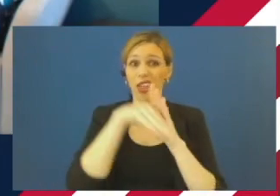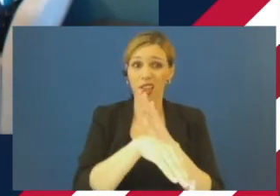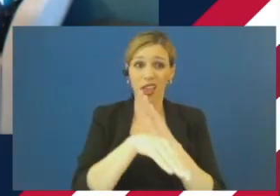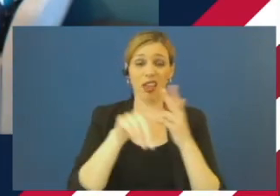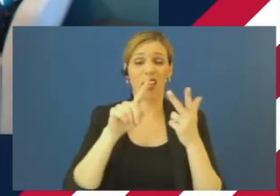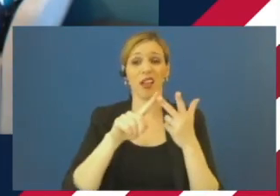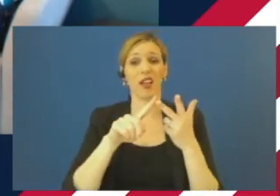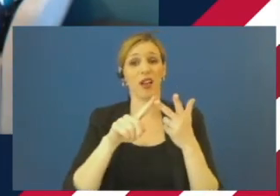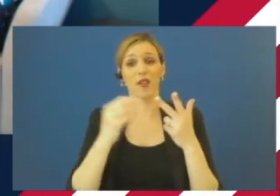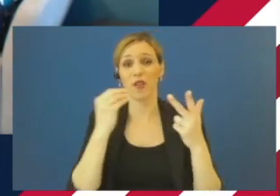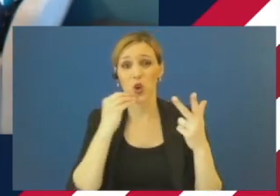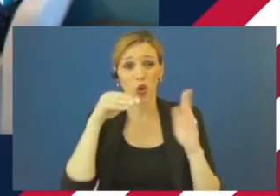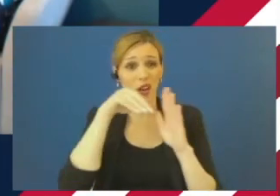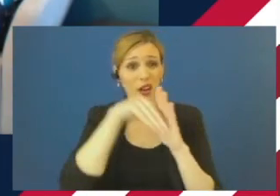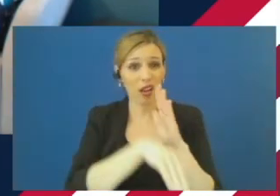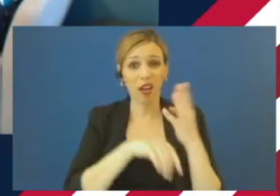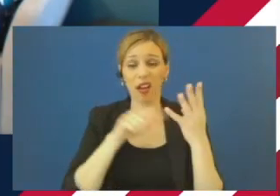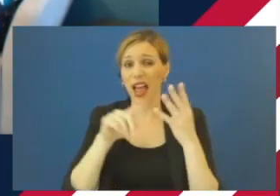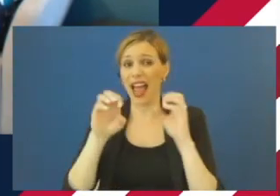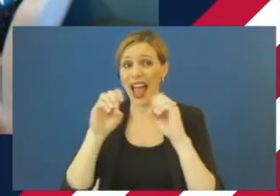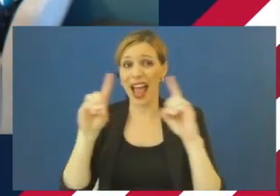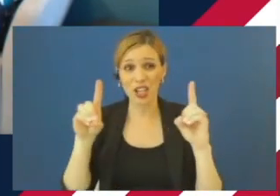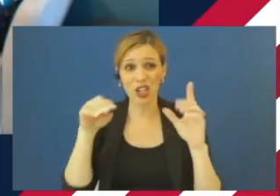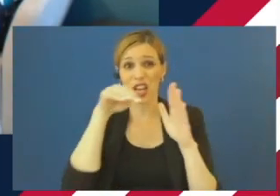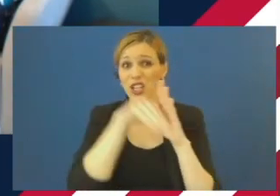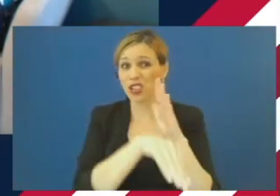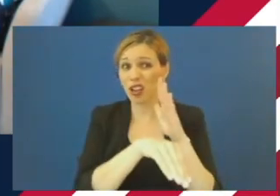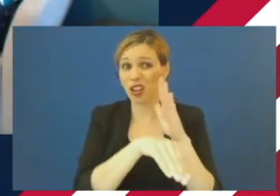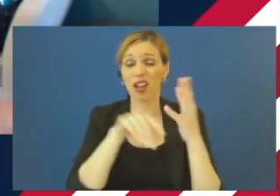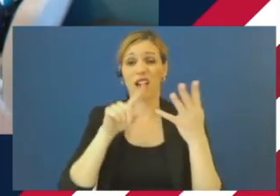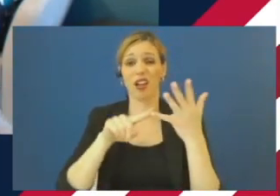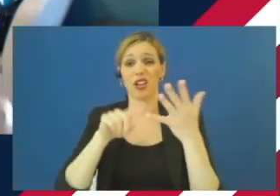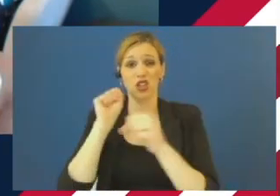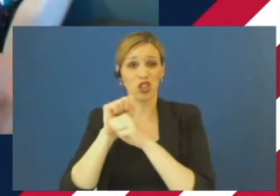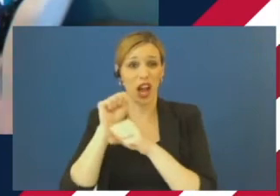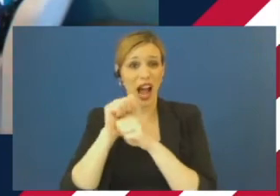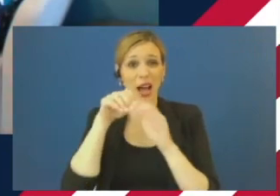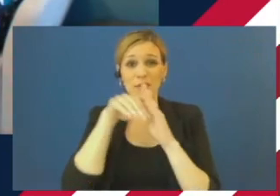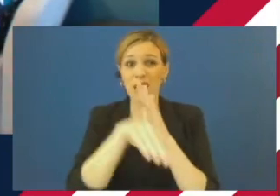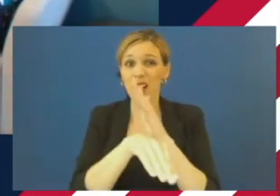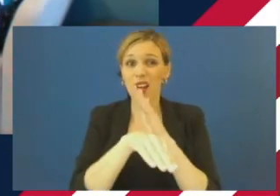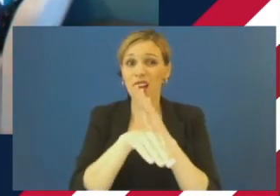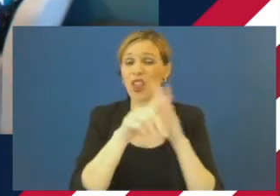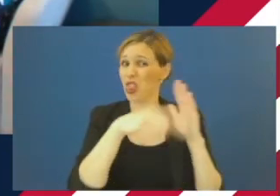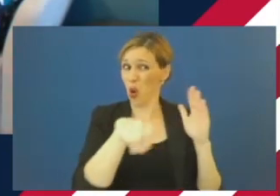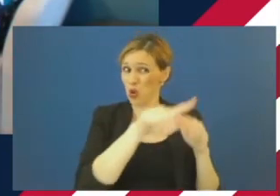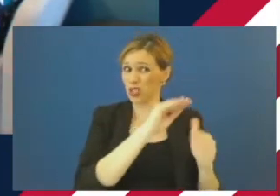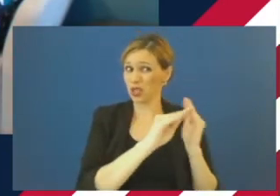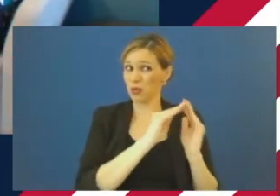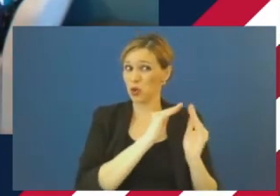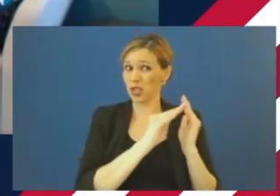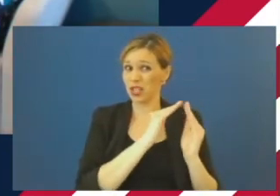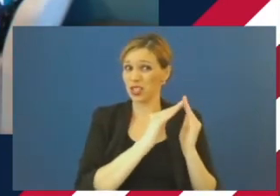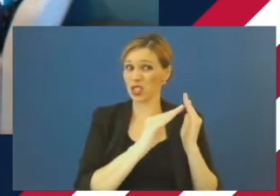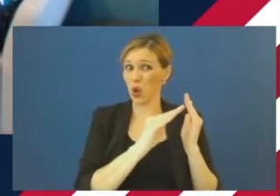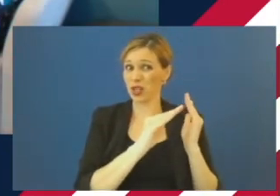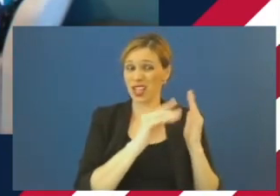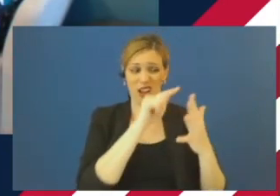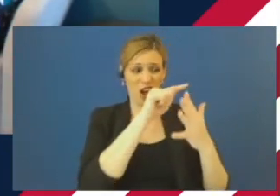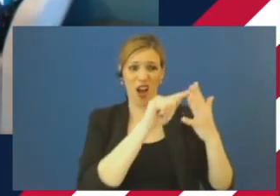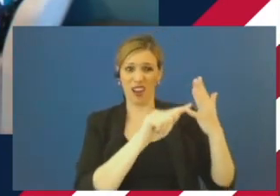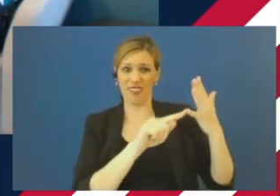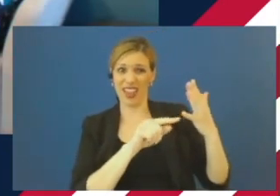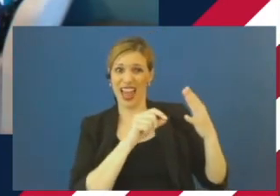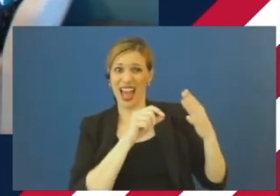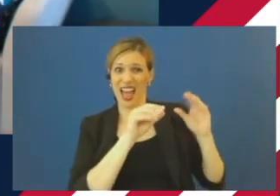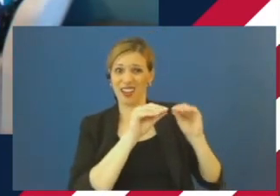education deserts, water deserts, job deserts. So there's this intersectionality when